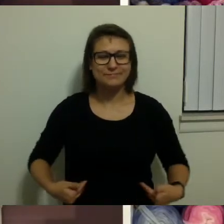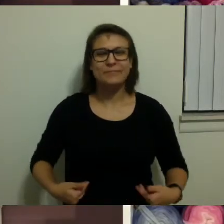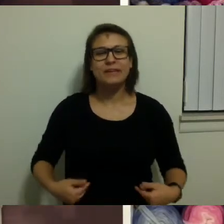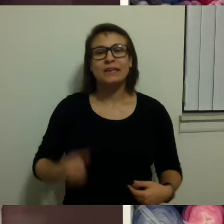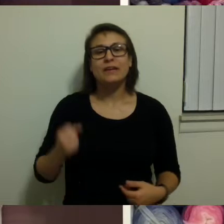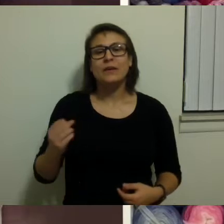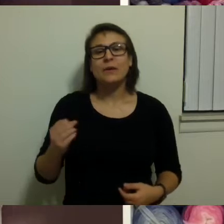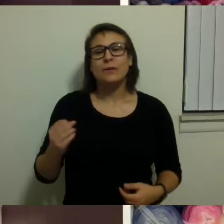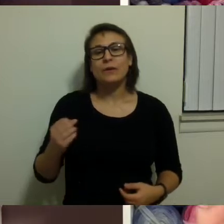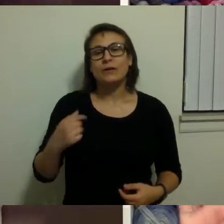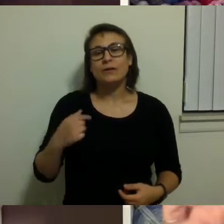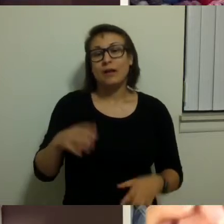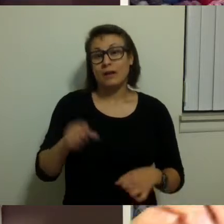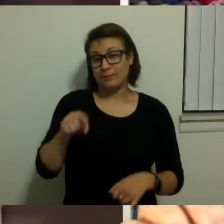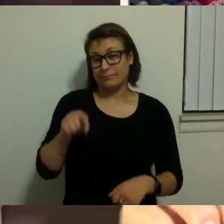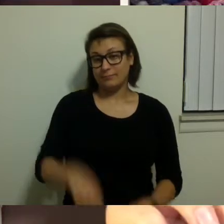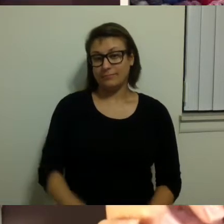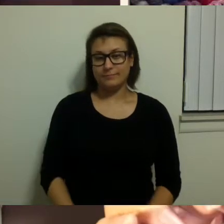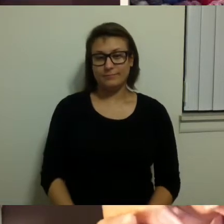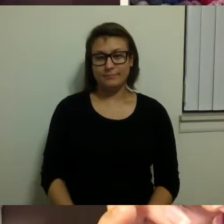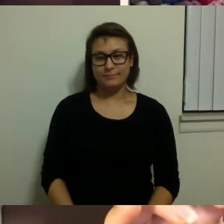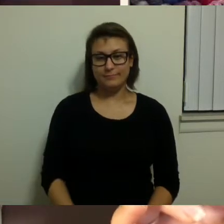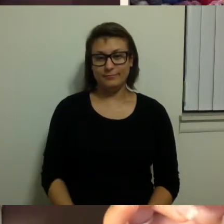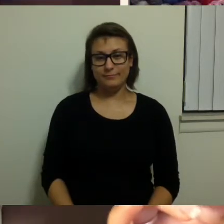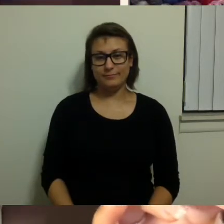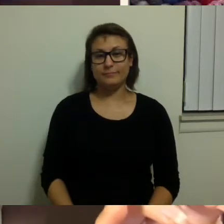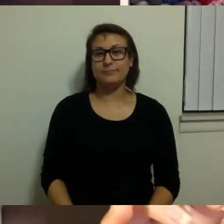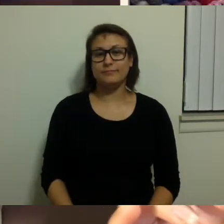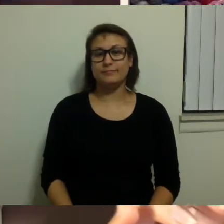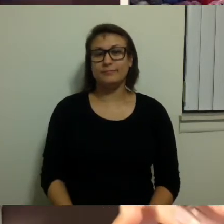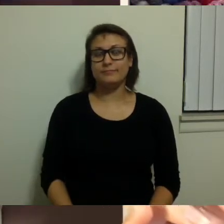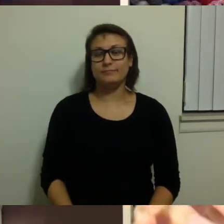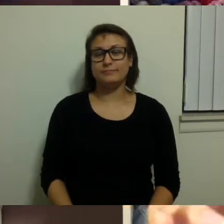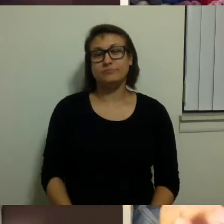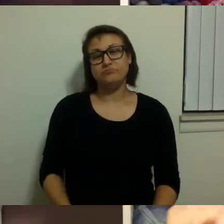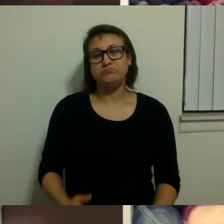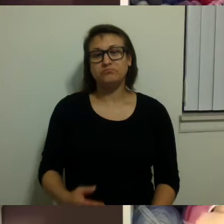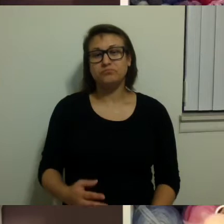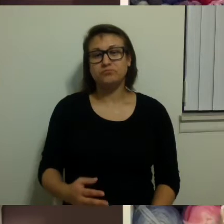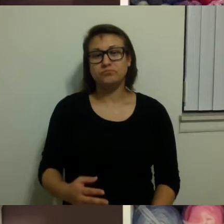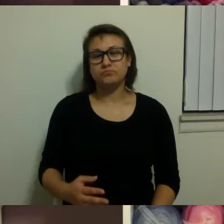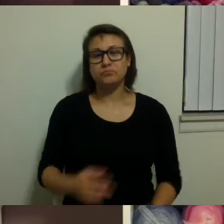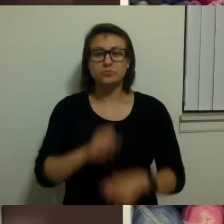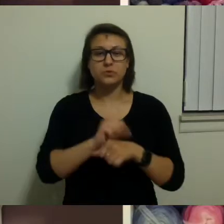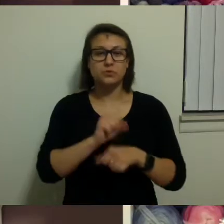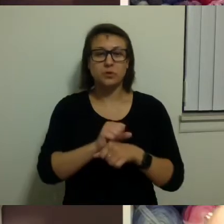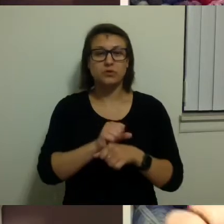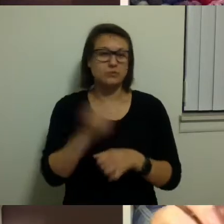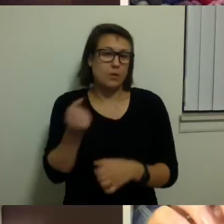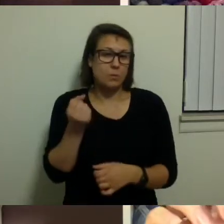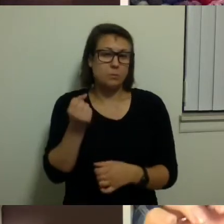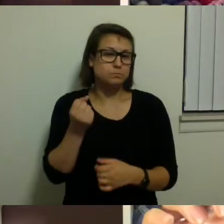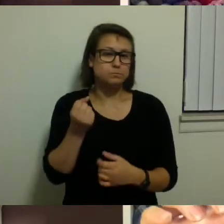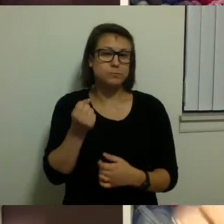So I got a hold of one of these little doohickeys, and that's, it's pretty tight. So